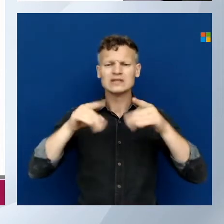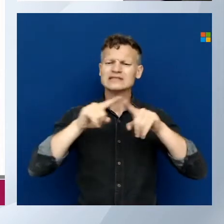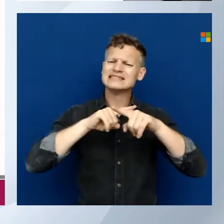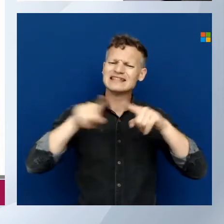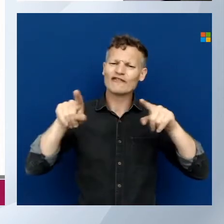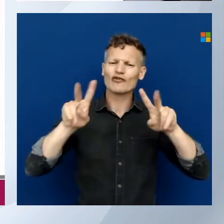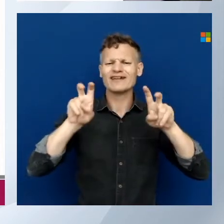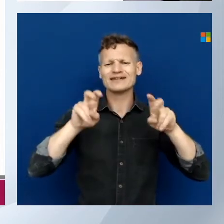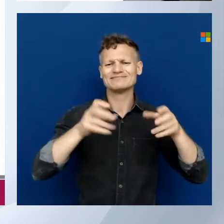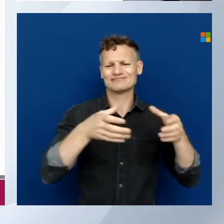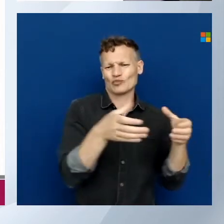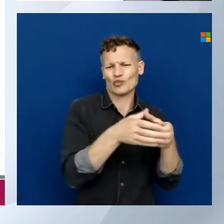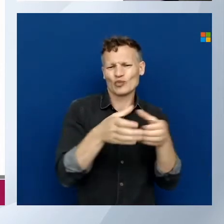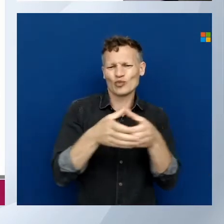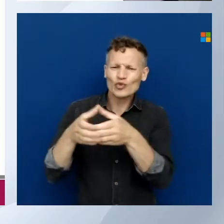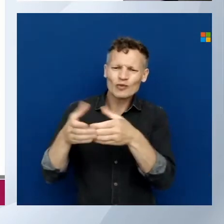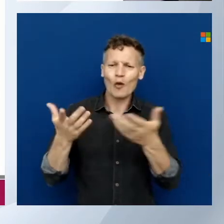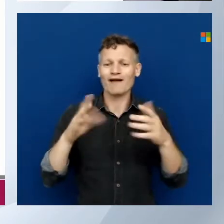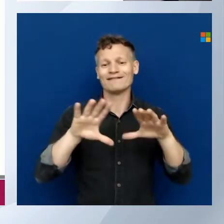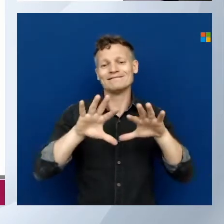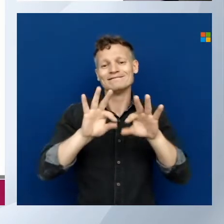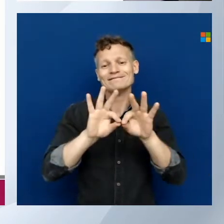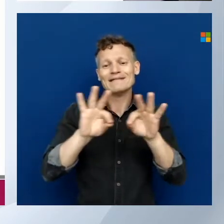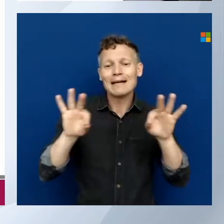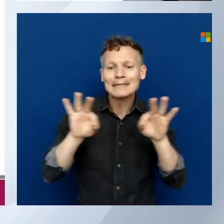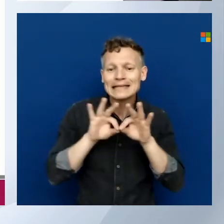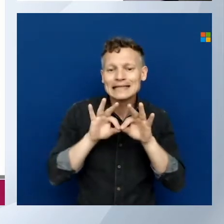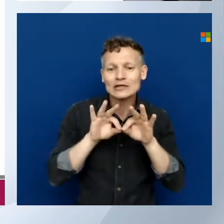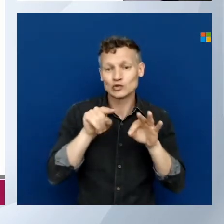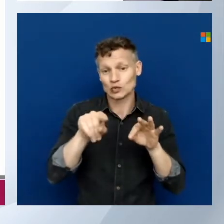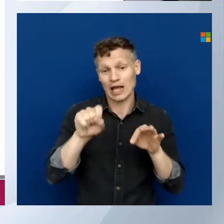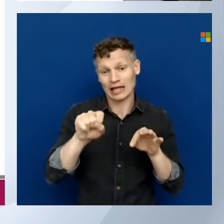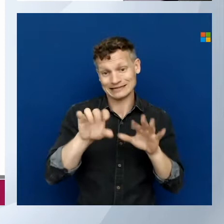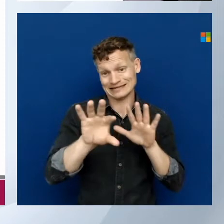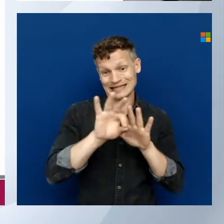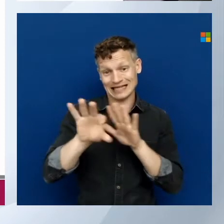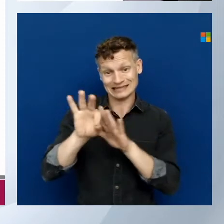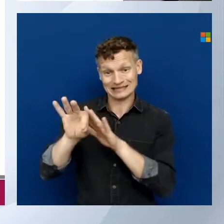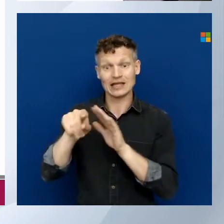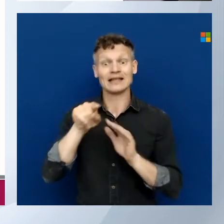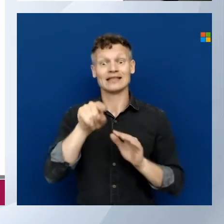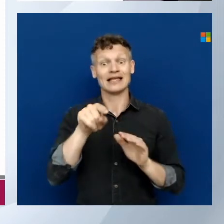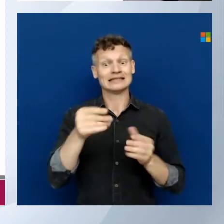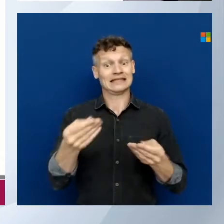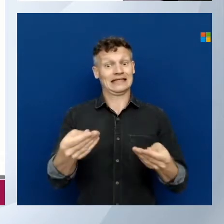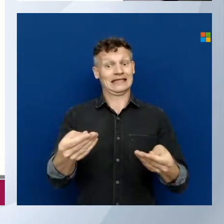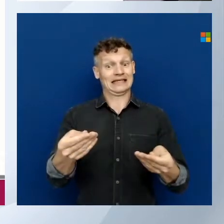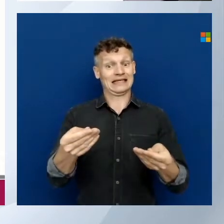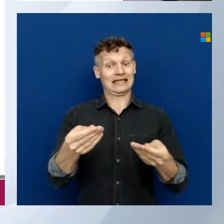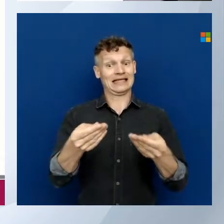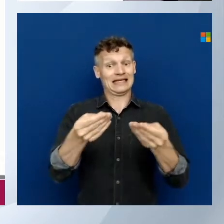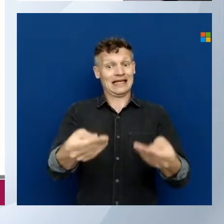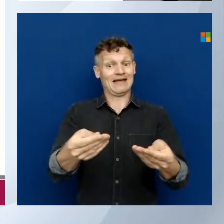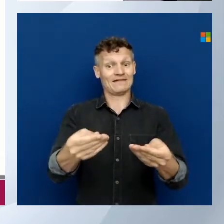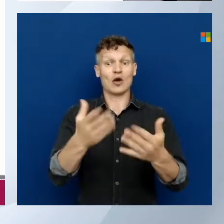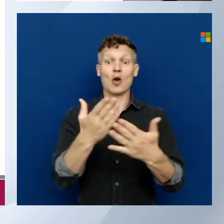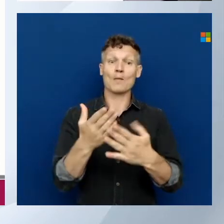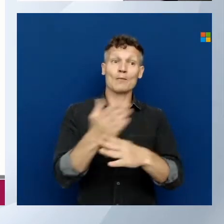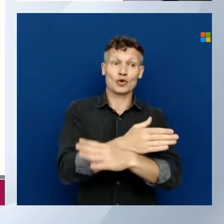you can select that offers predefined configurations for CPU, RAM, and even